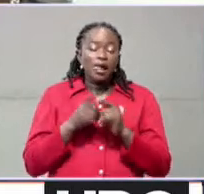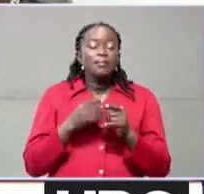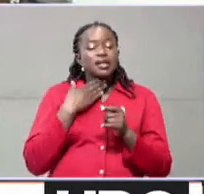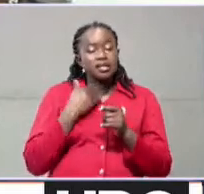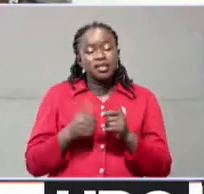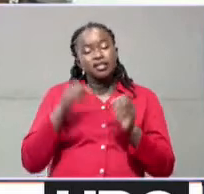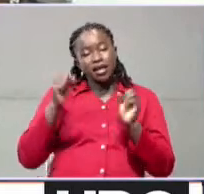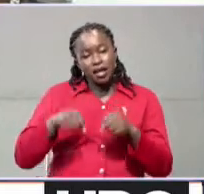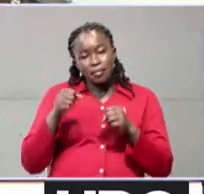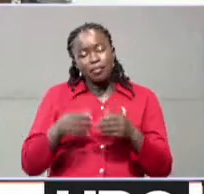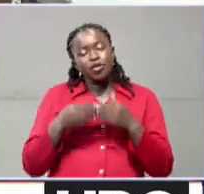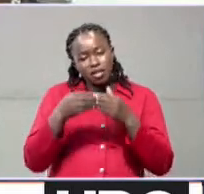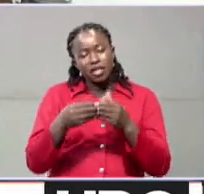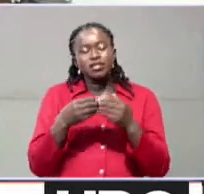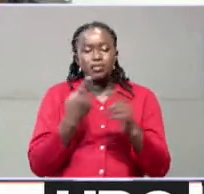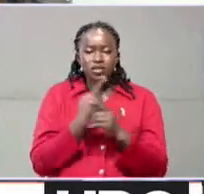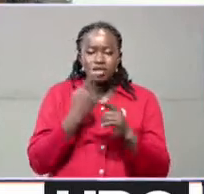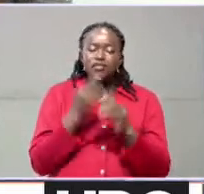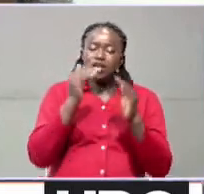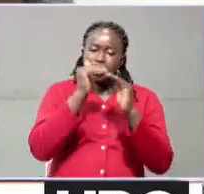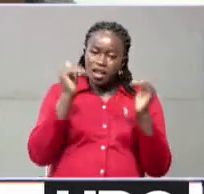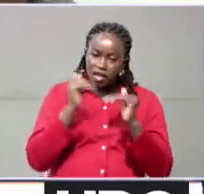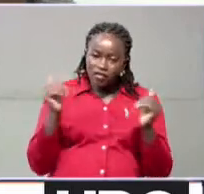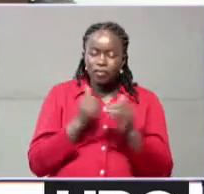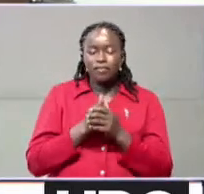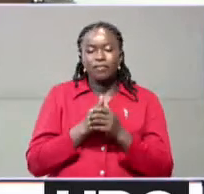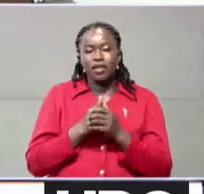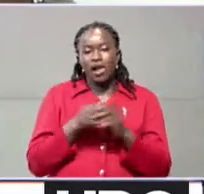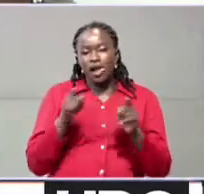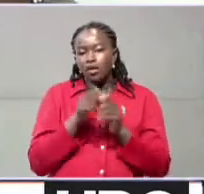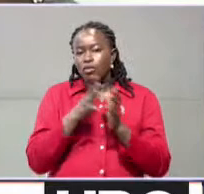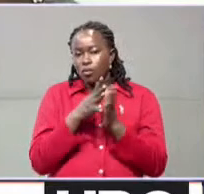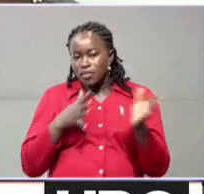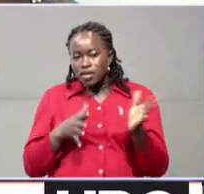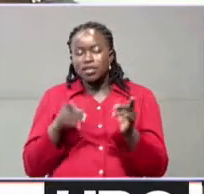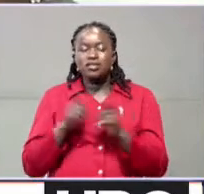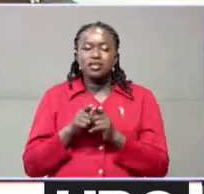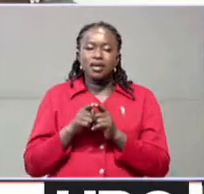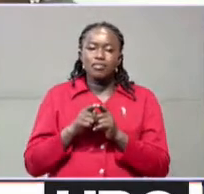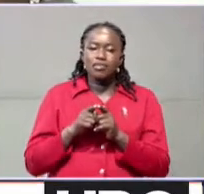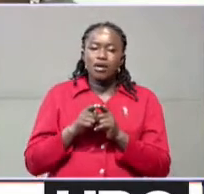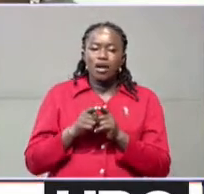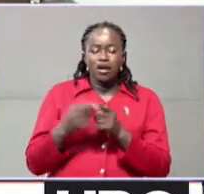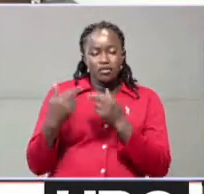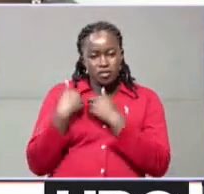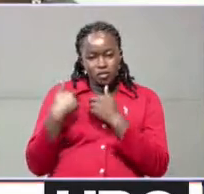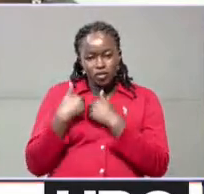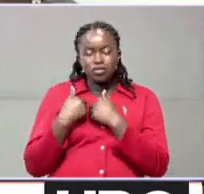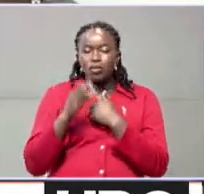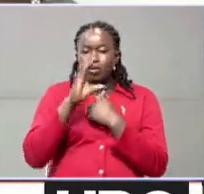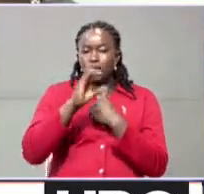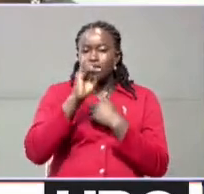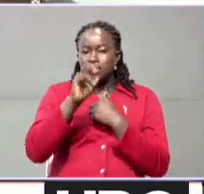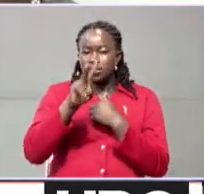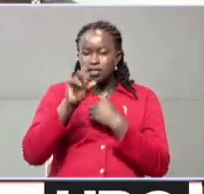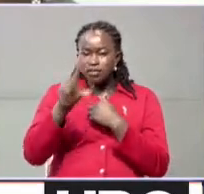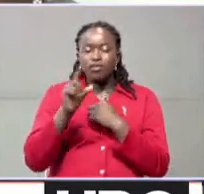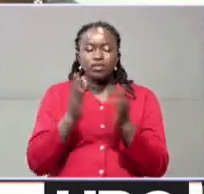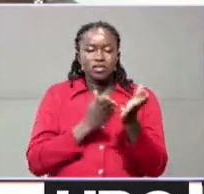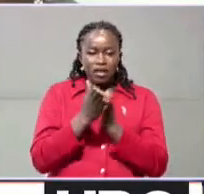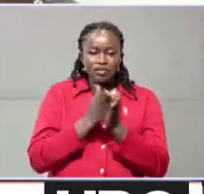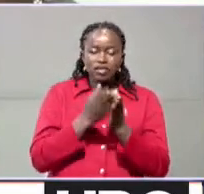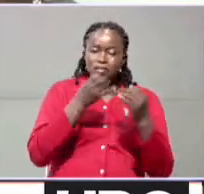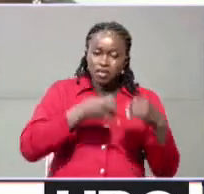leadership at the various levels a competent and responsive civil service at implementation